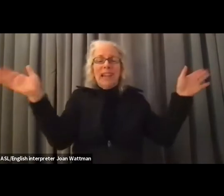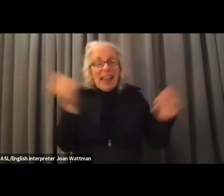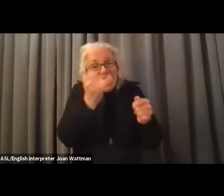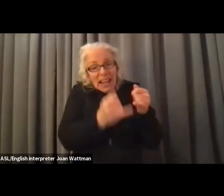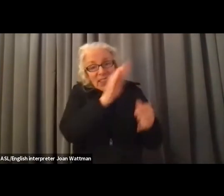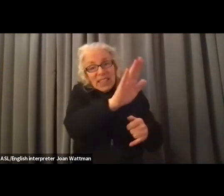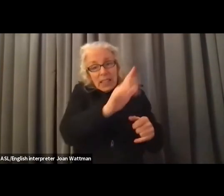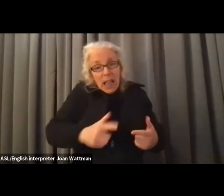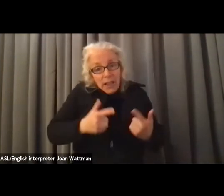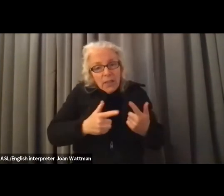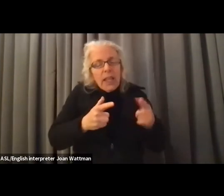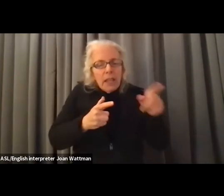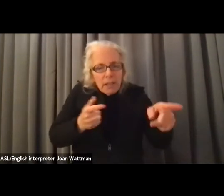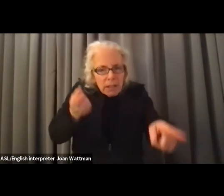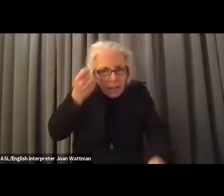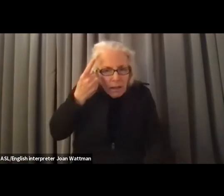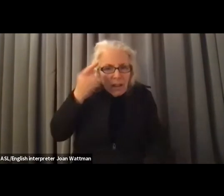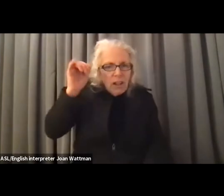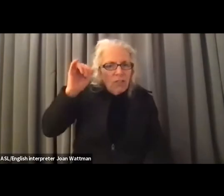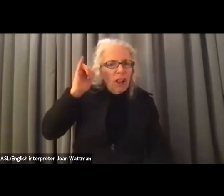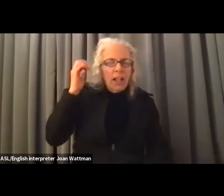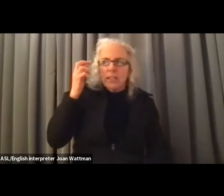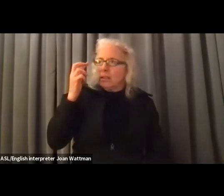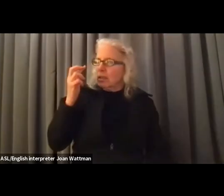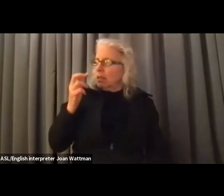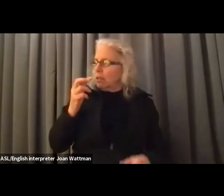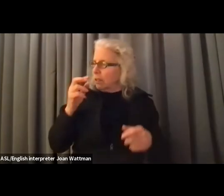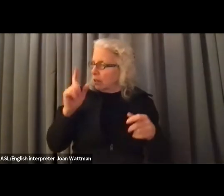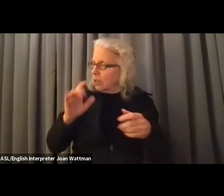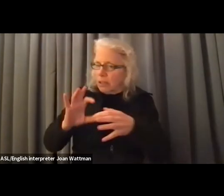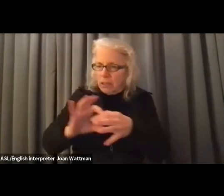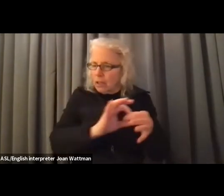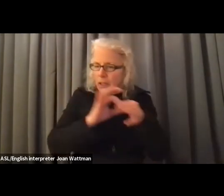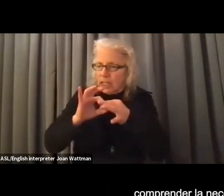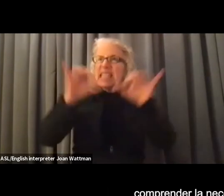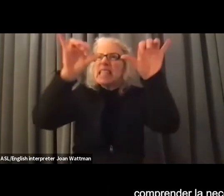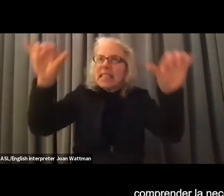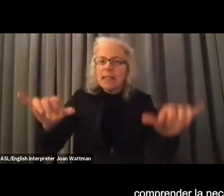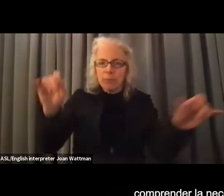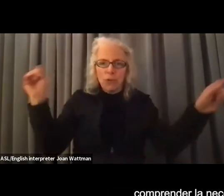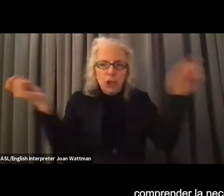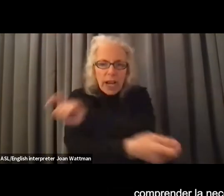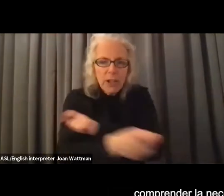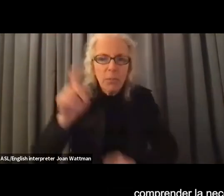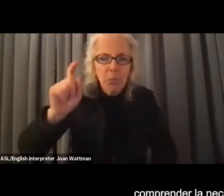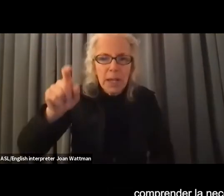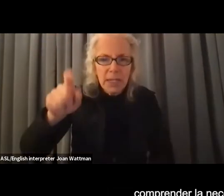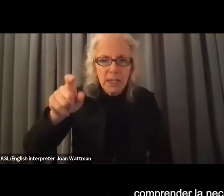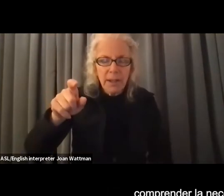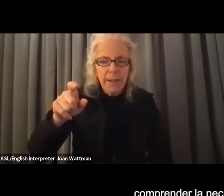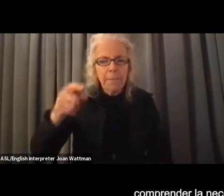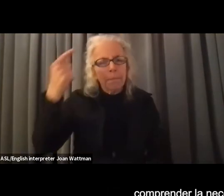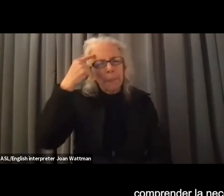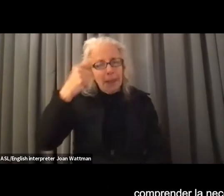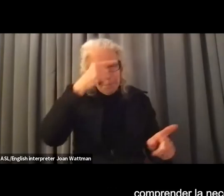was understanding the need for radical systemic change, understanding the need to frame the